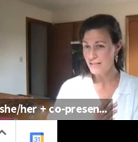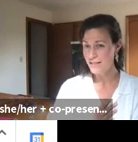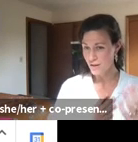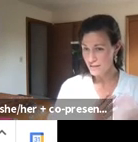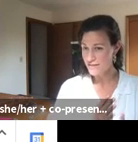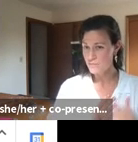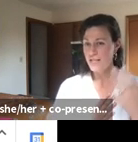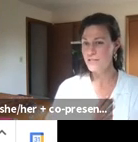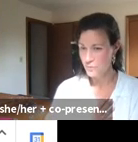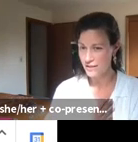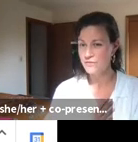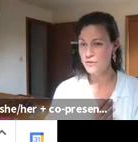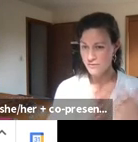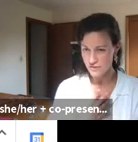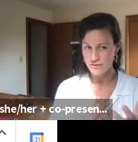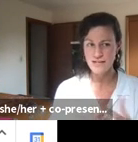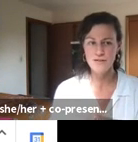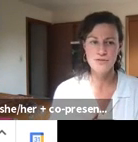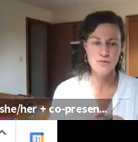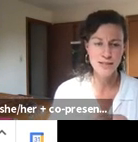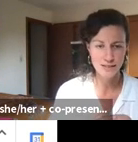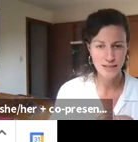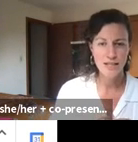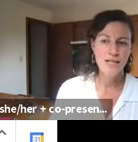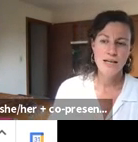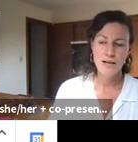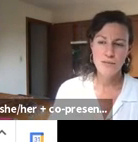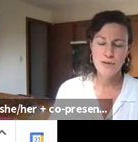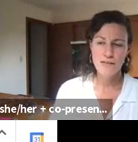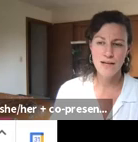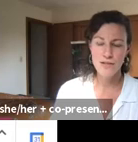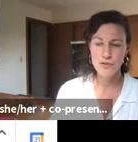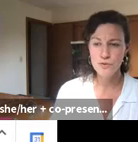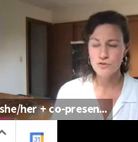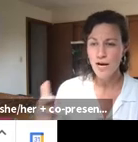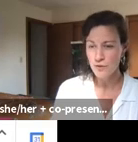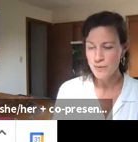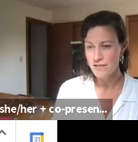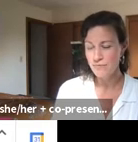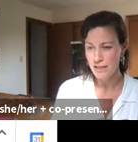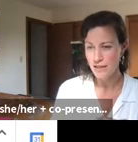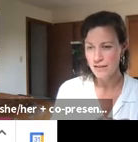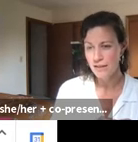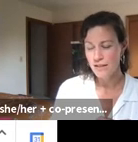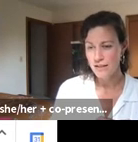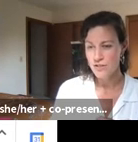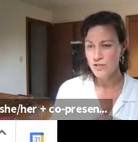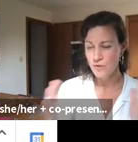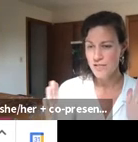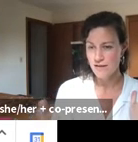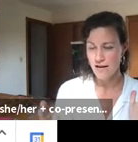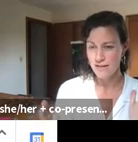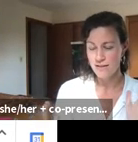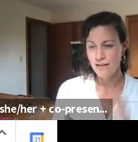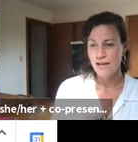with the media. I'll be the subject and you be the interviewer. First you decide who does what. And then you will drop your piece of media into